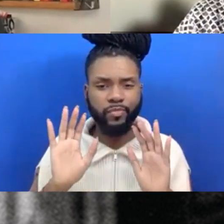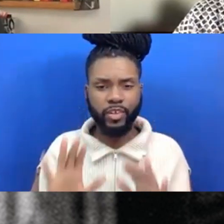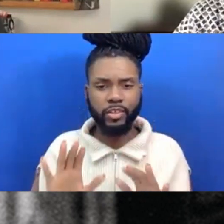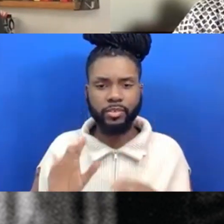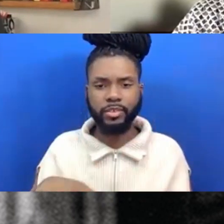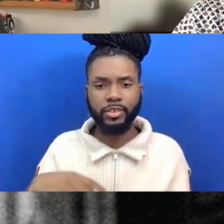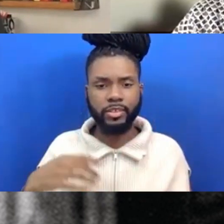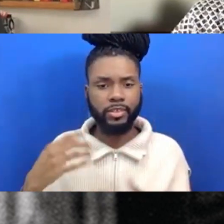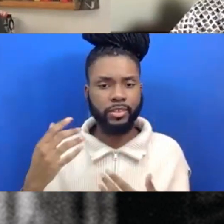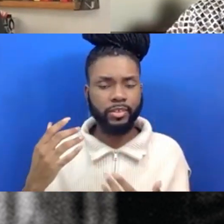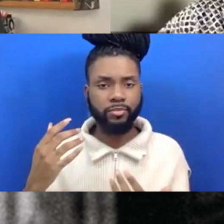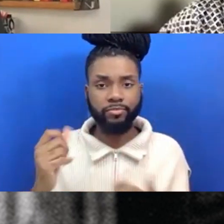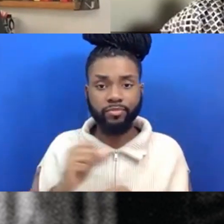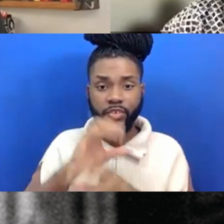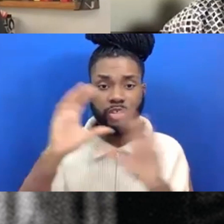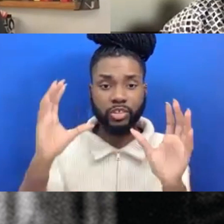and Wizor's,